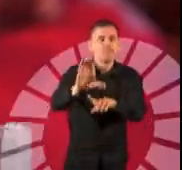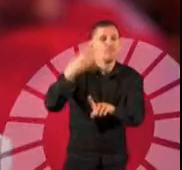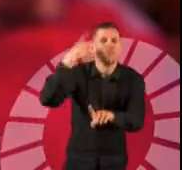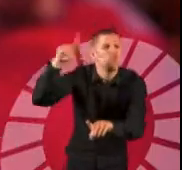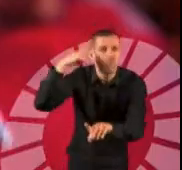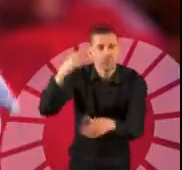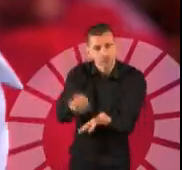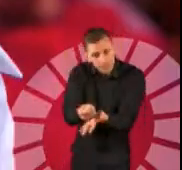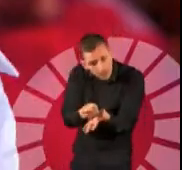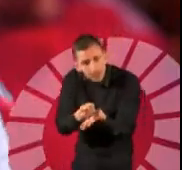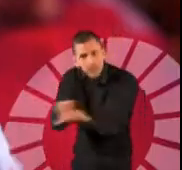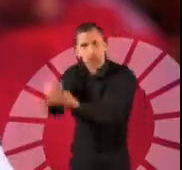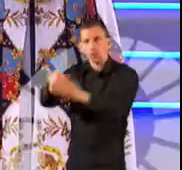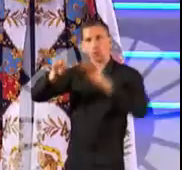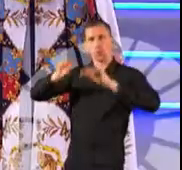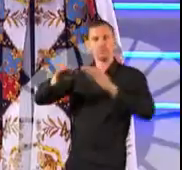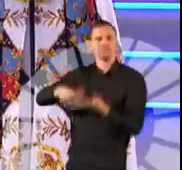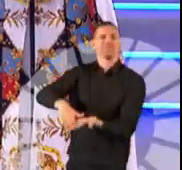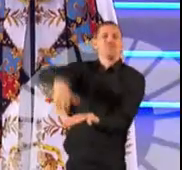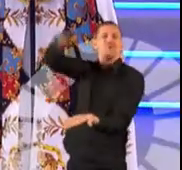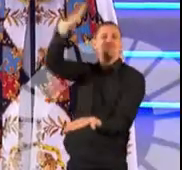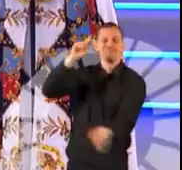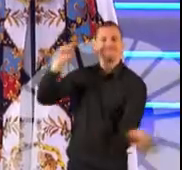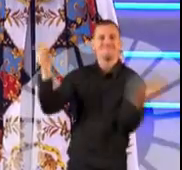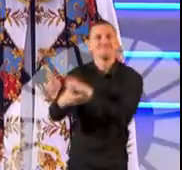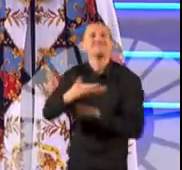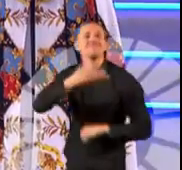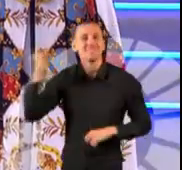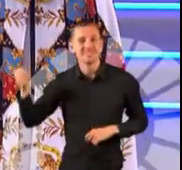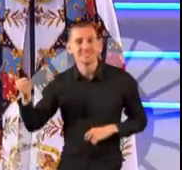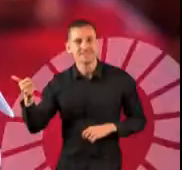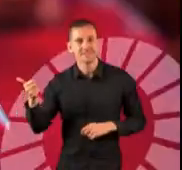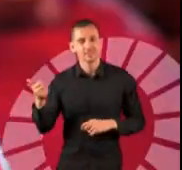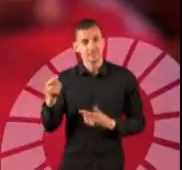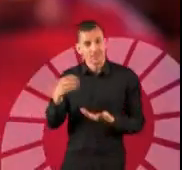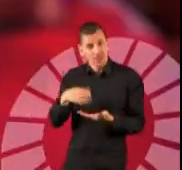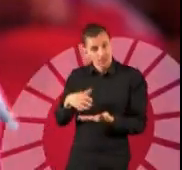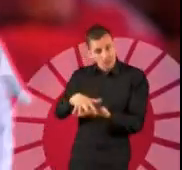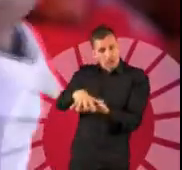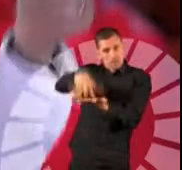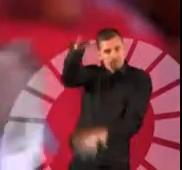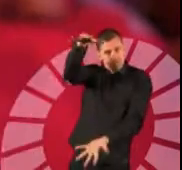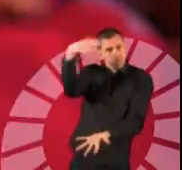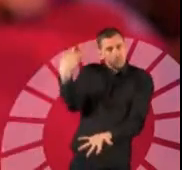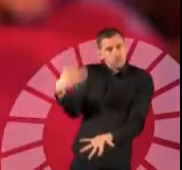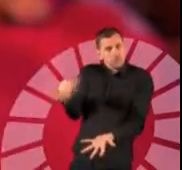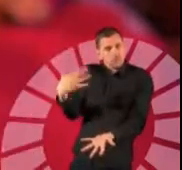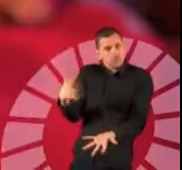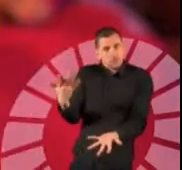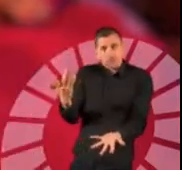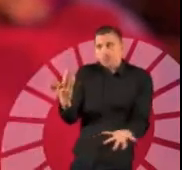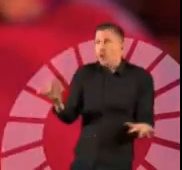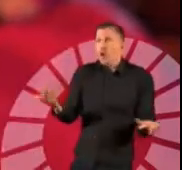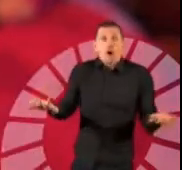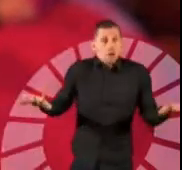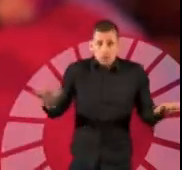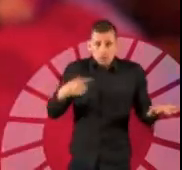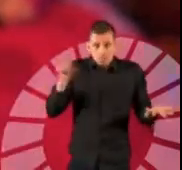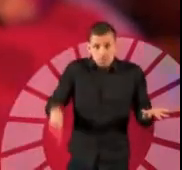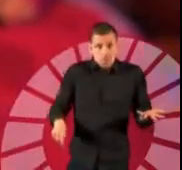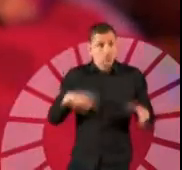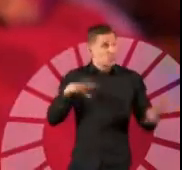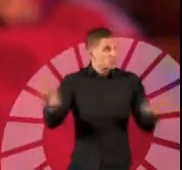show resolve to get every girl into a classroom. And every girl that we can get into a classroom